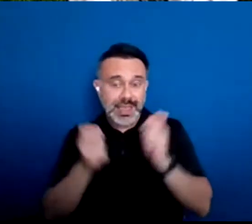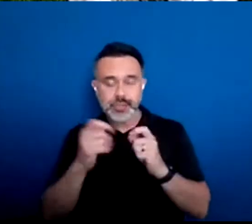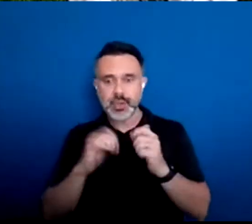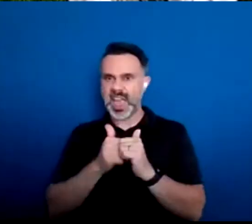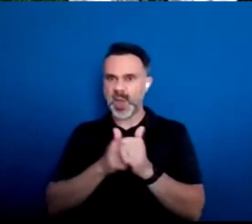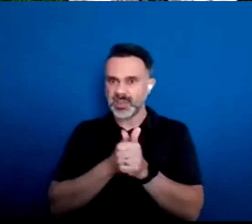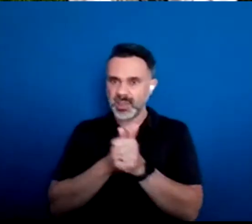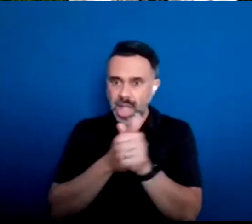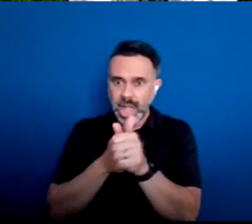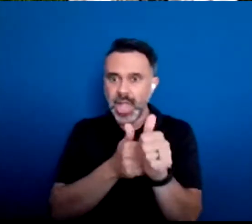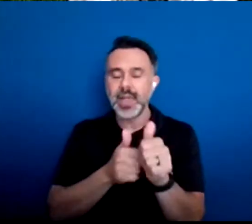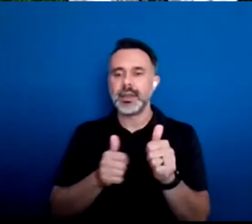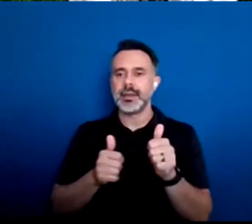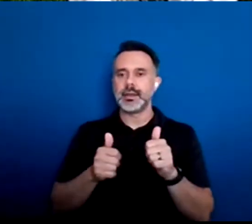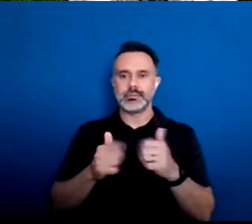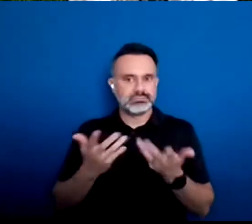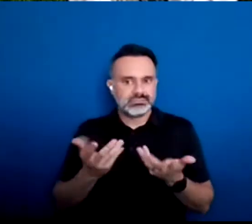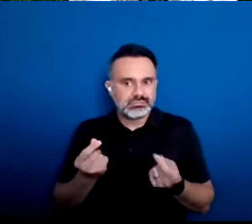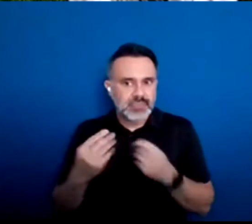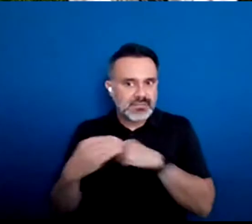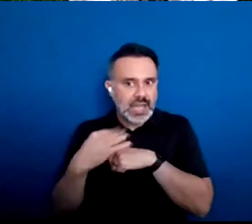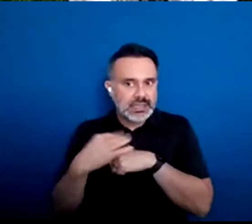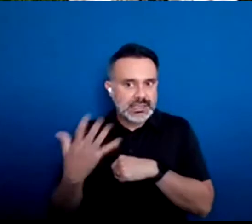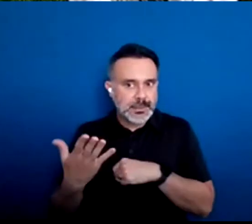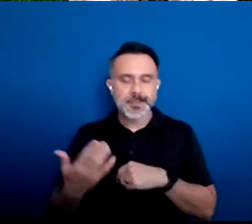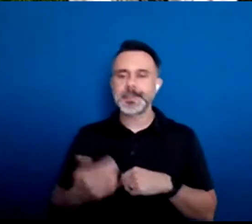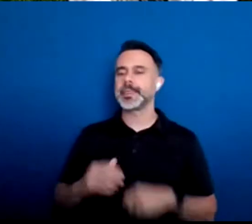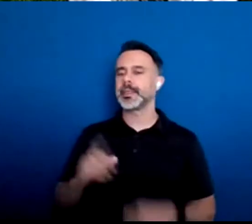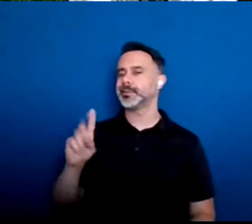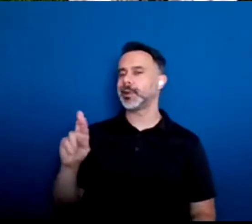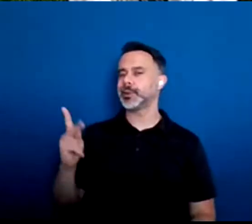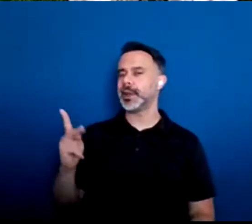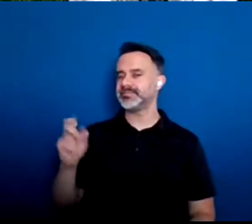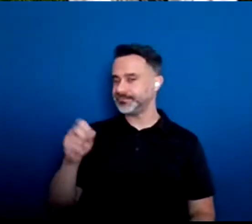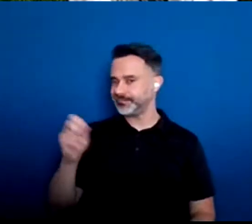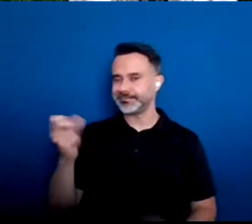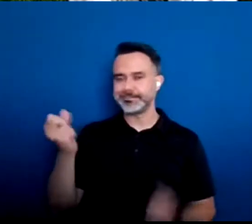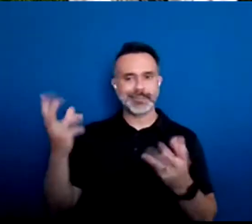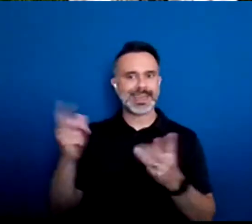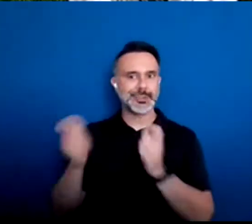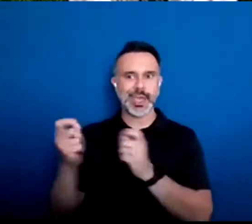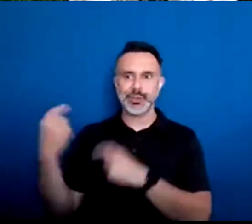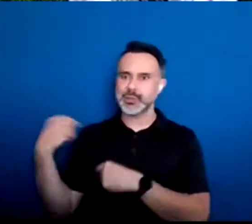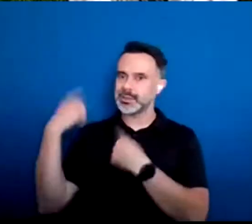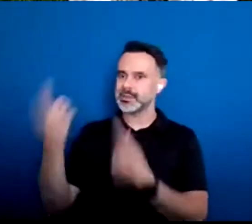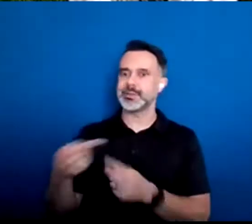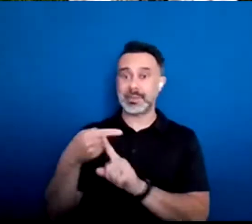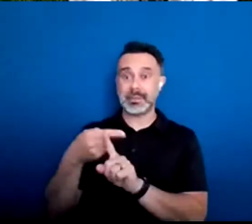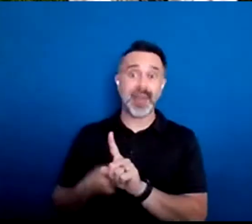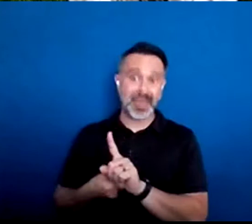Absolutely. It's been difficult, especially in this last month when there have been so many changes and so frequently.